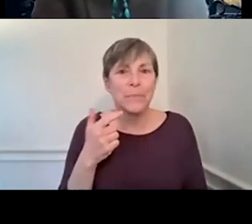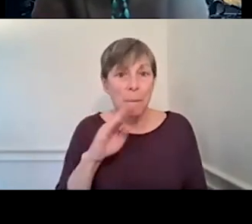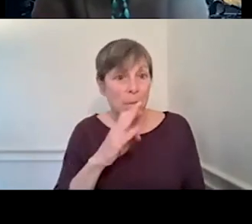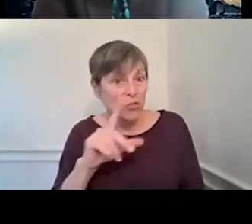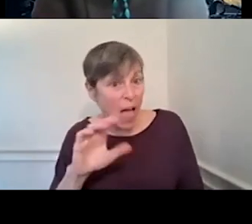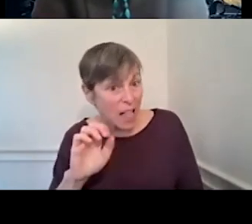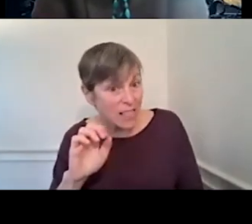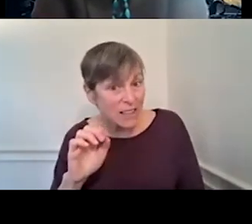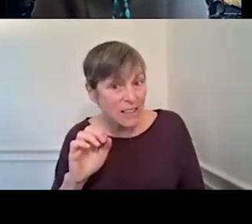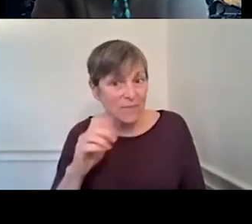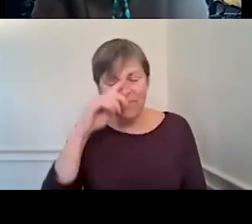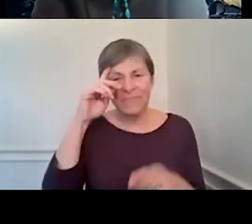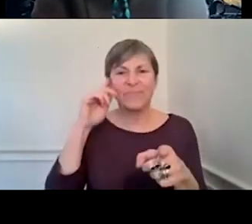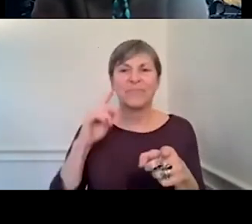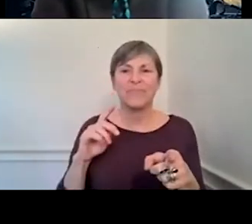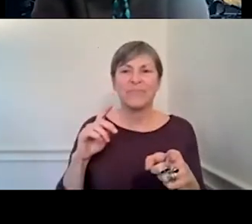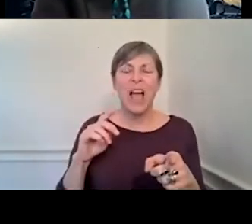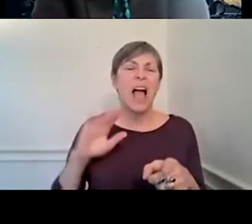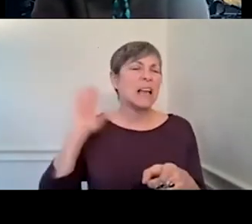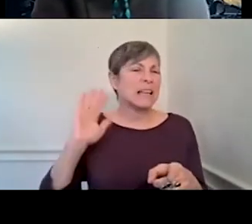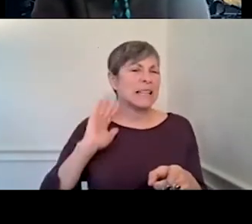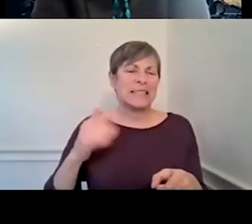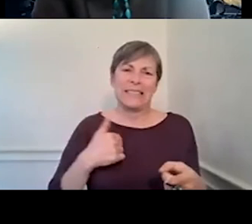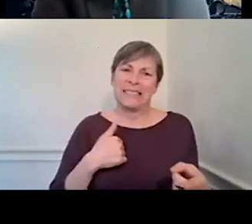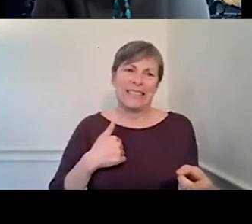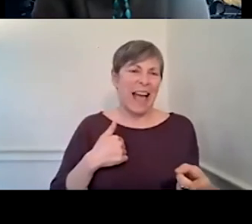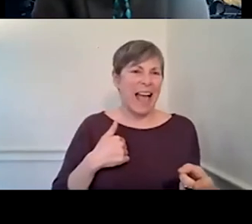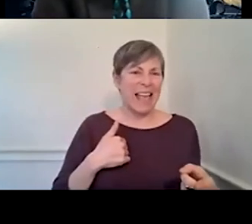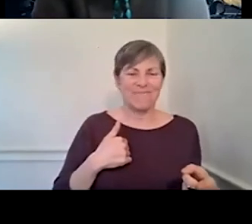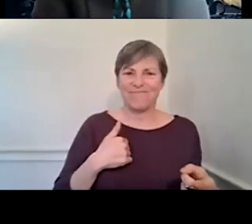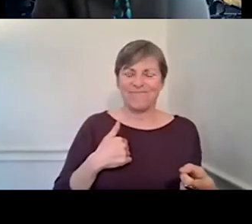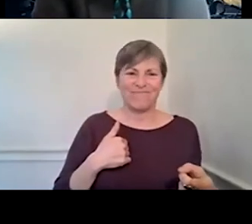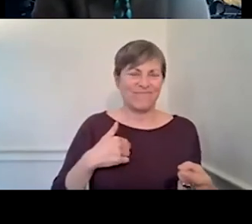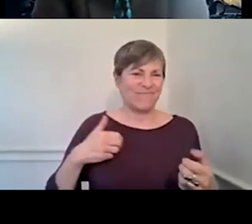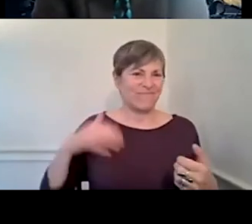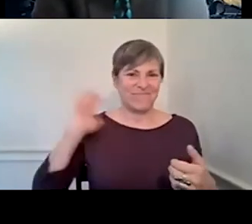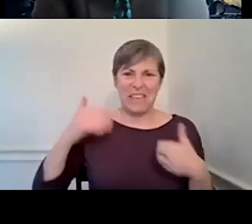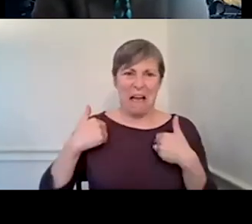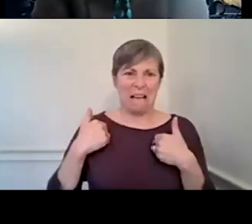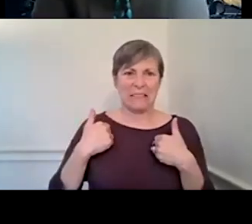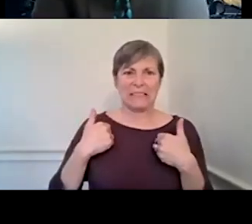I was always worried when I was a young professional about what other people thought.